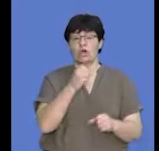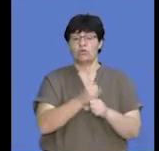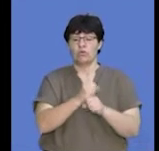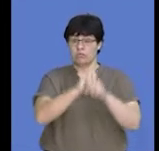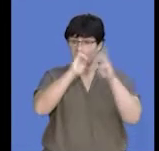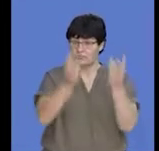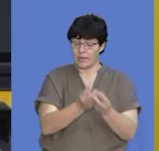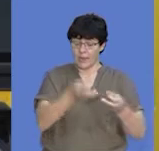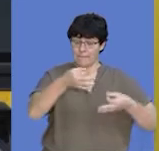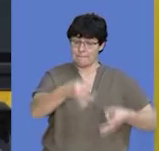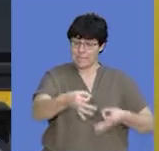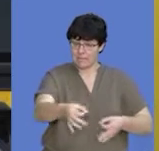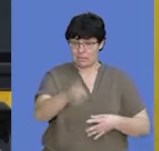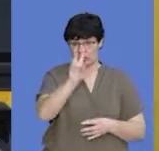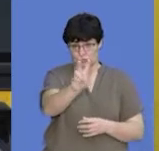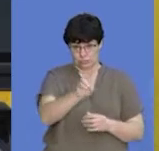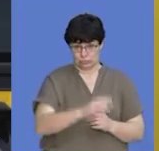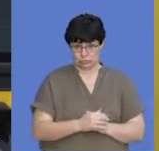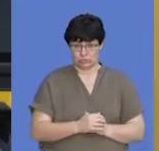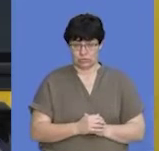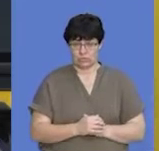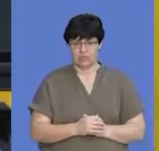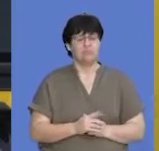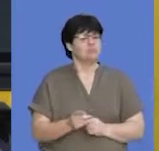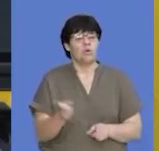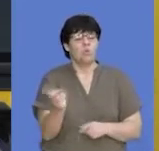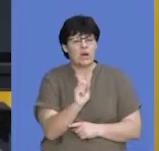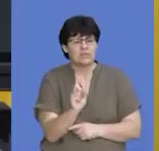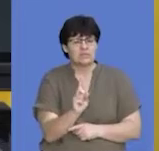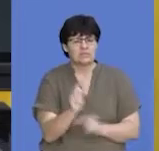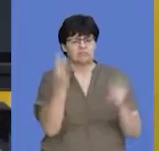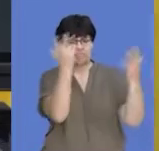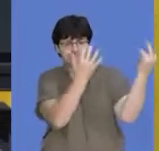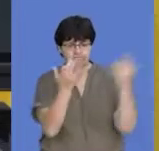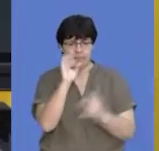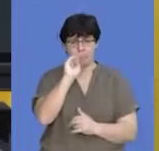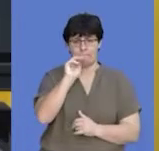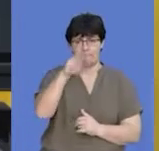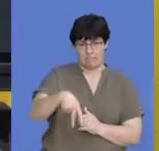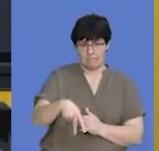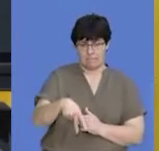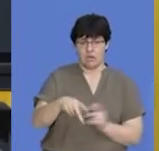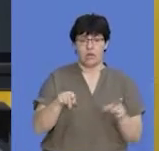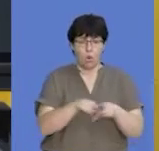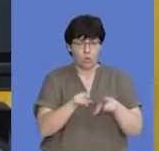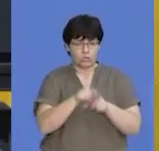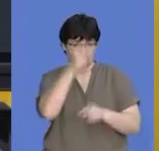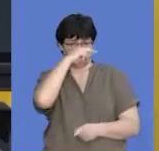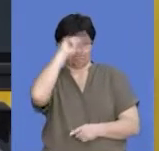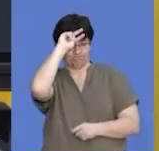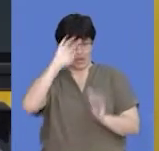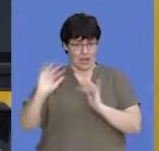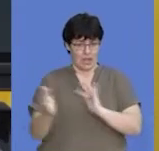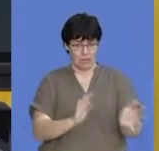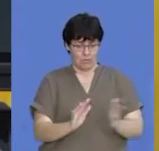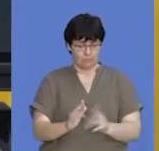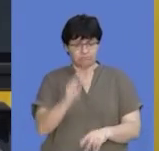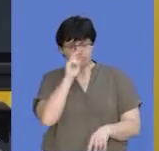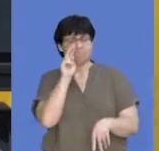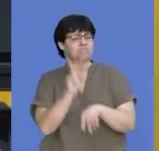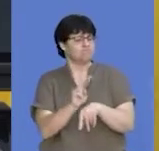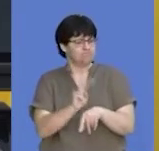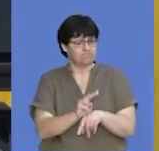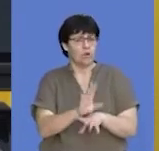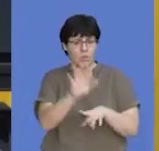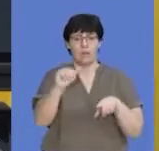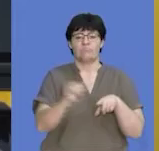Paper 2. That is your map work calculations and interpretations. And to give you an overview, we're going